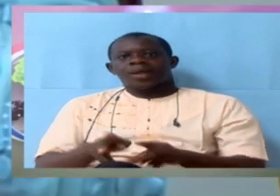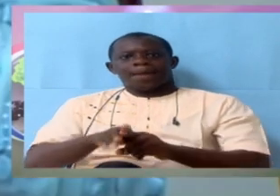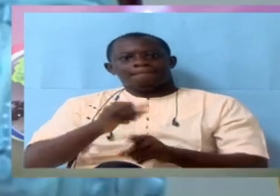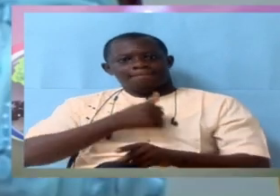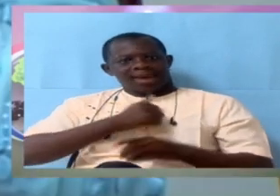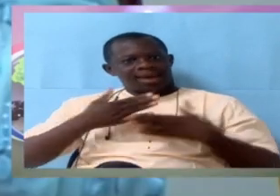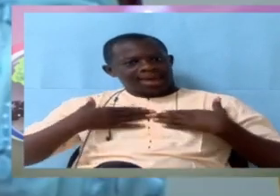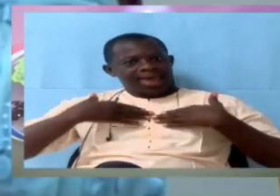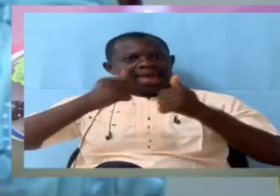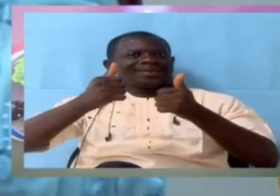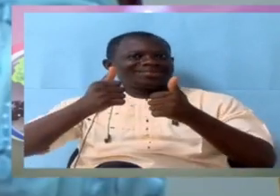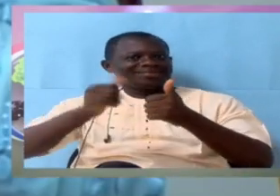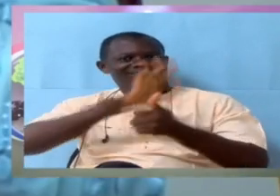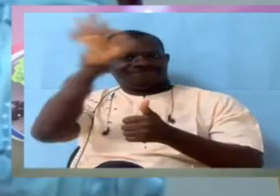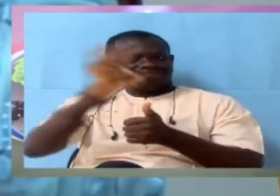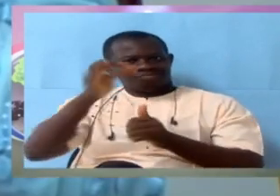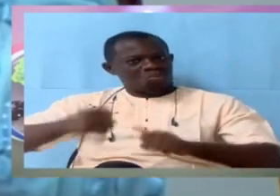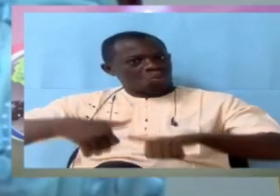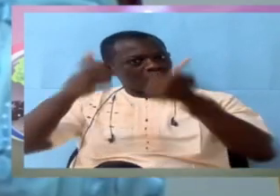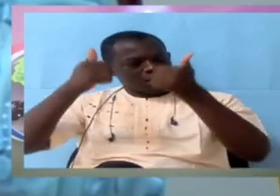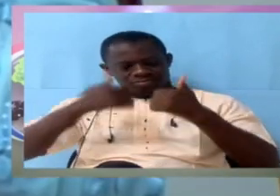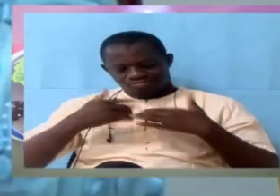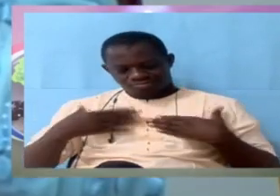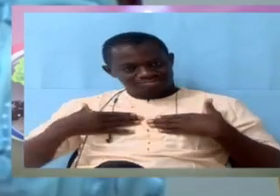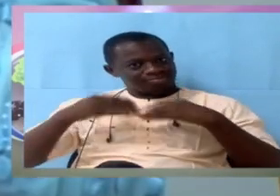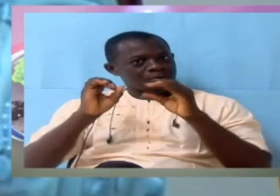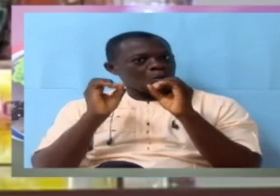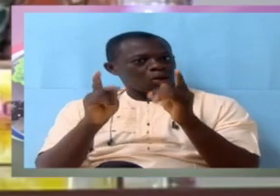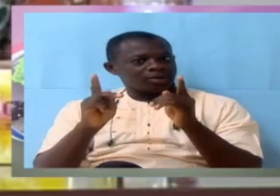health was very, very good. I was okay.